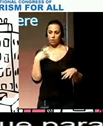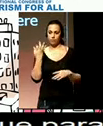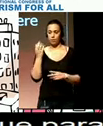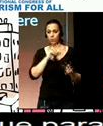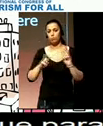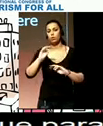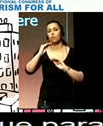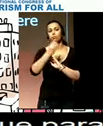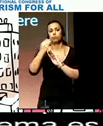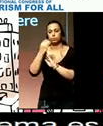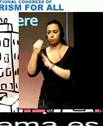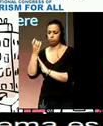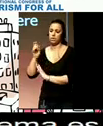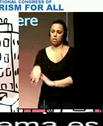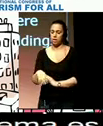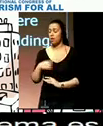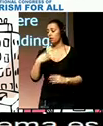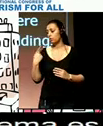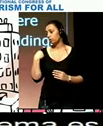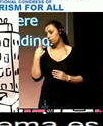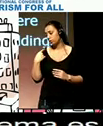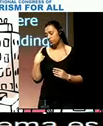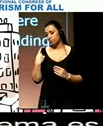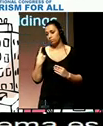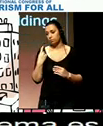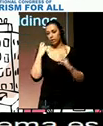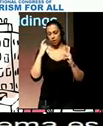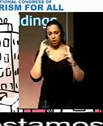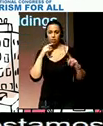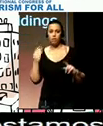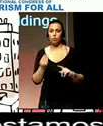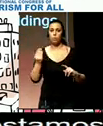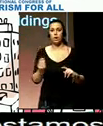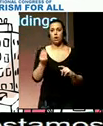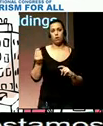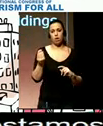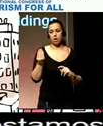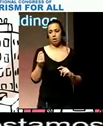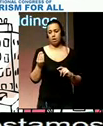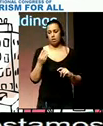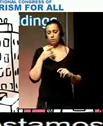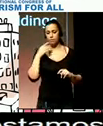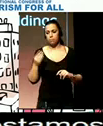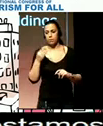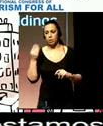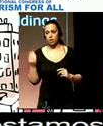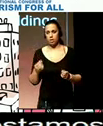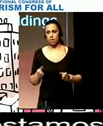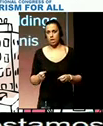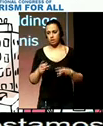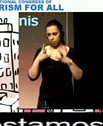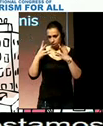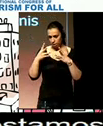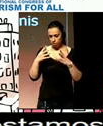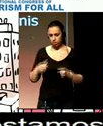buildings that are not in state ownership, not run by municipalities. And then I